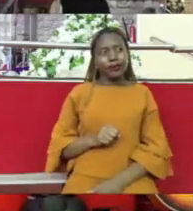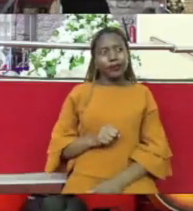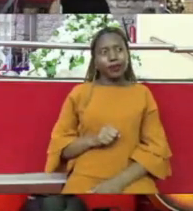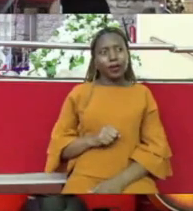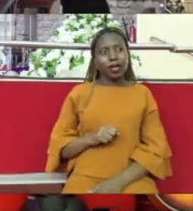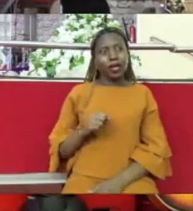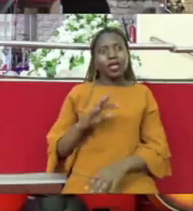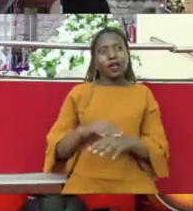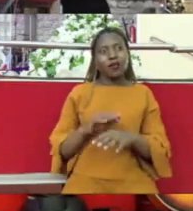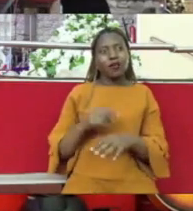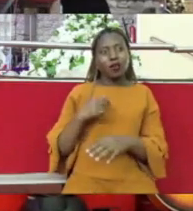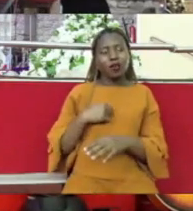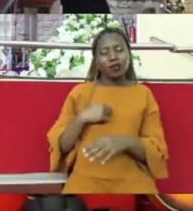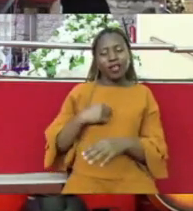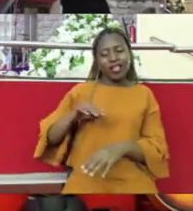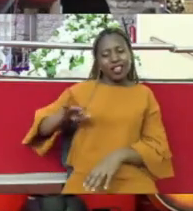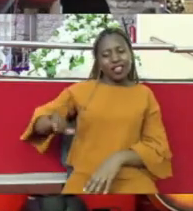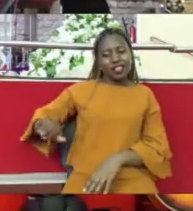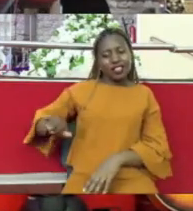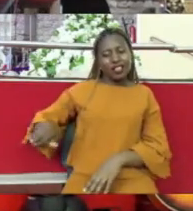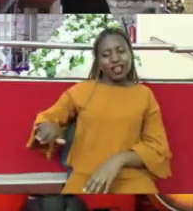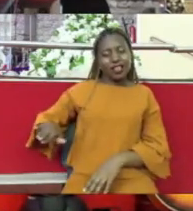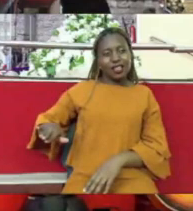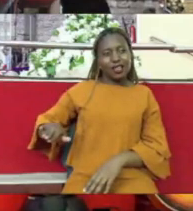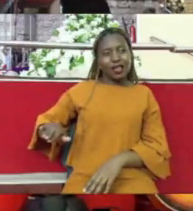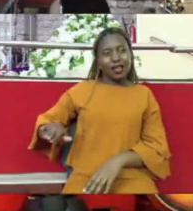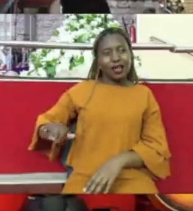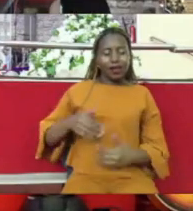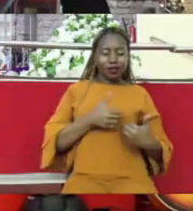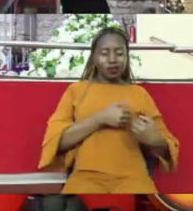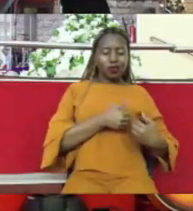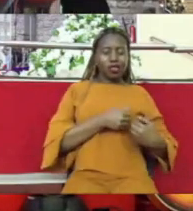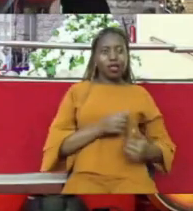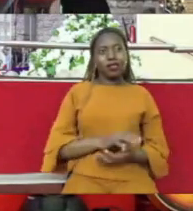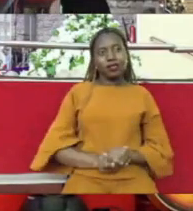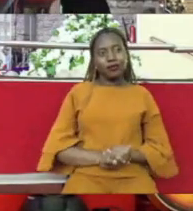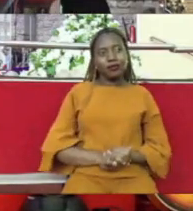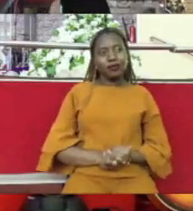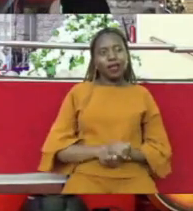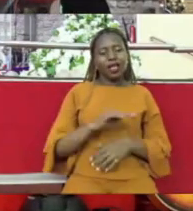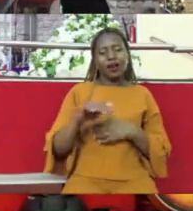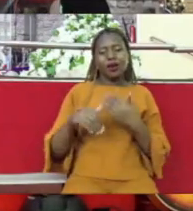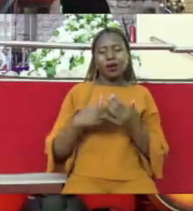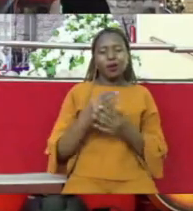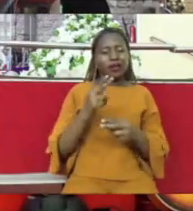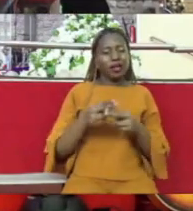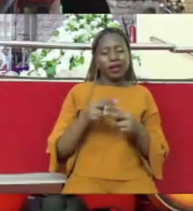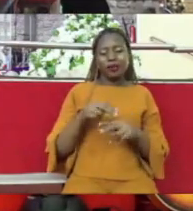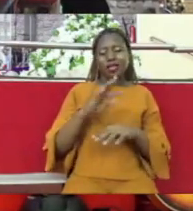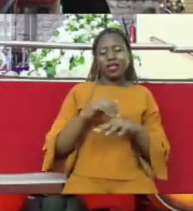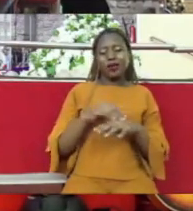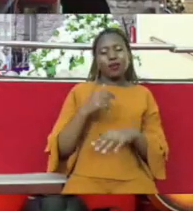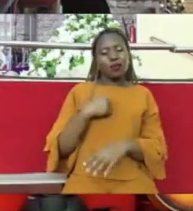wa kando. Praise the name of the Lord. Amen. All those things they have called me. Hayo majina yote wameniita. They have